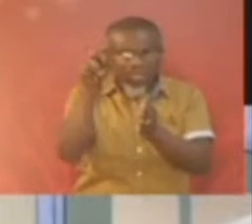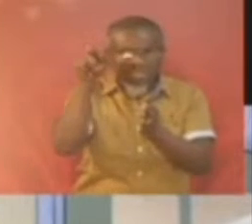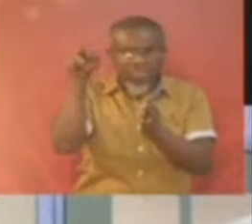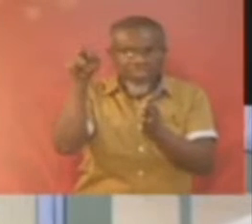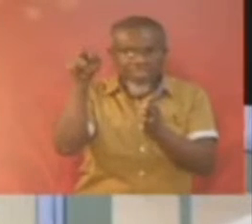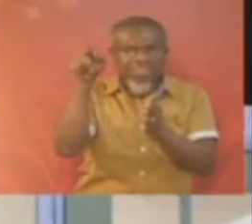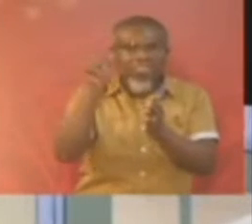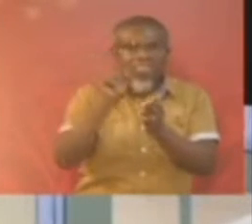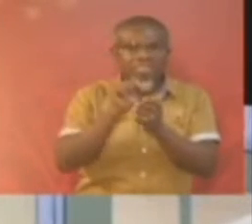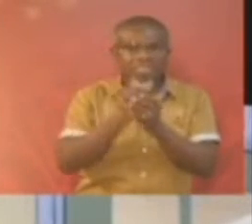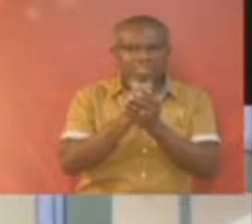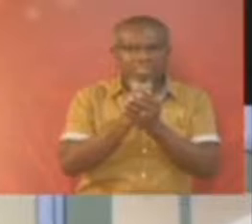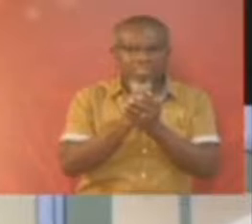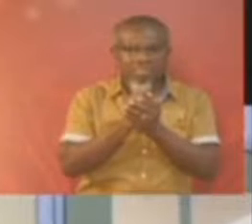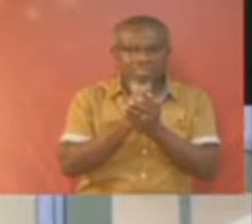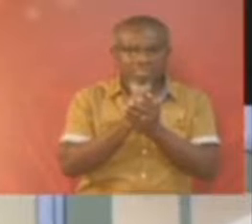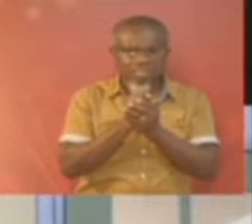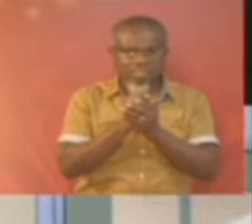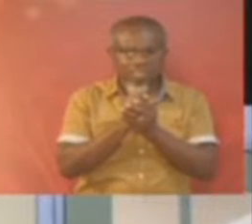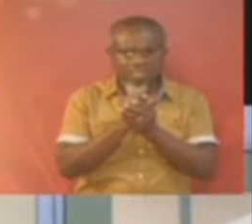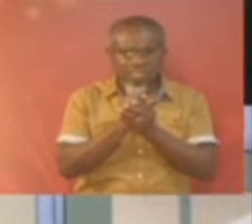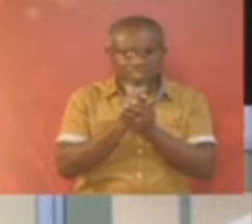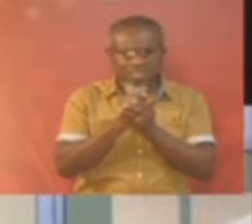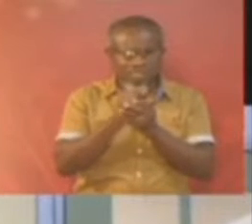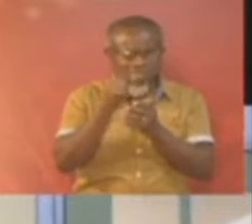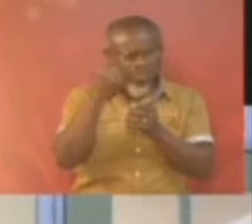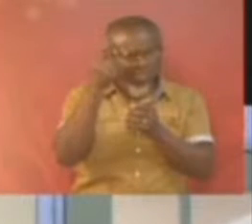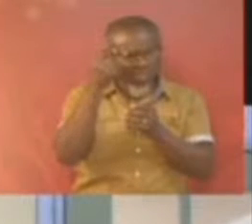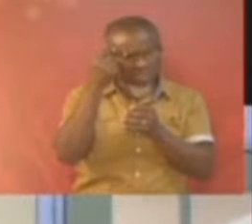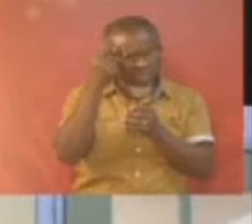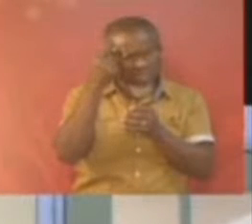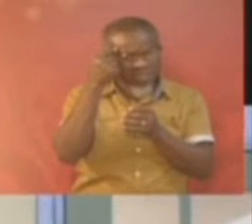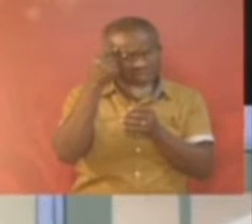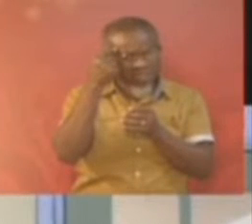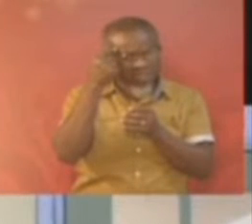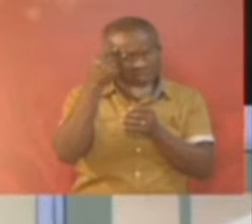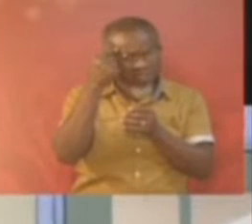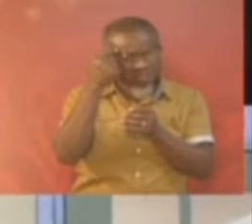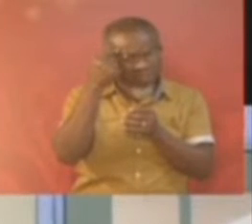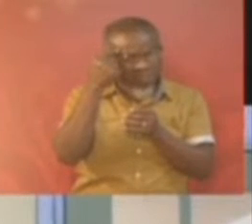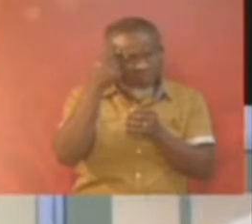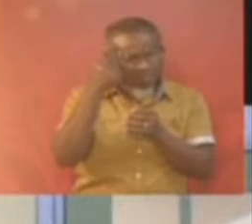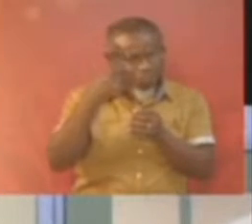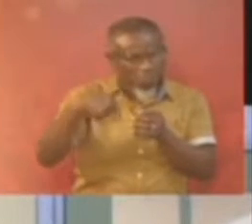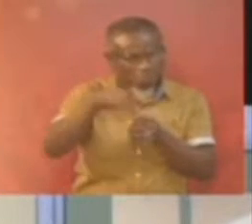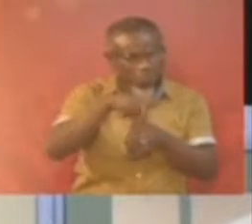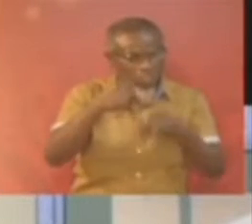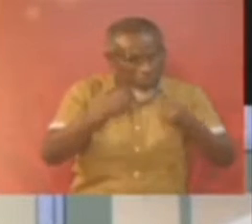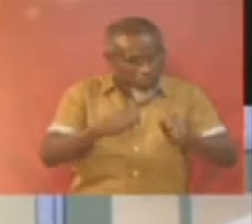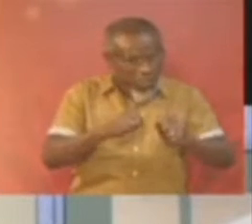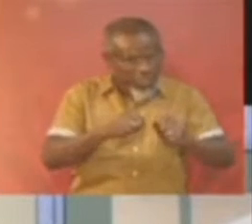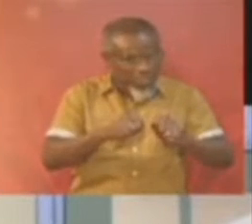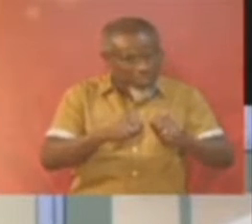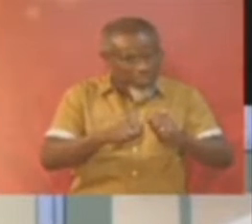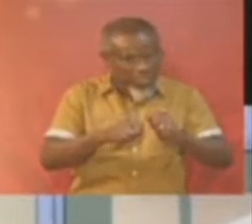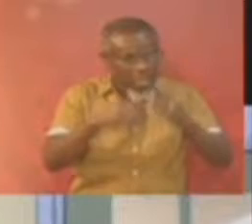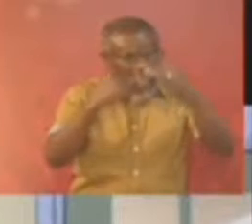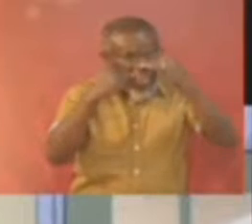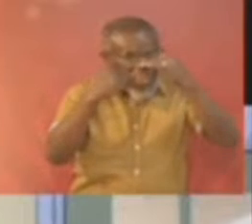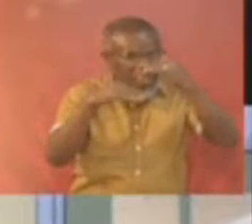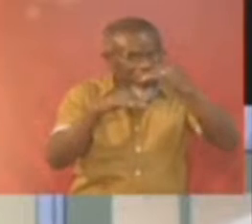Trinidad. And given our position now in terms of abating the spread of the virus, I